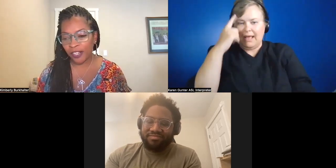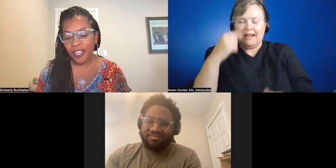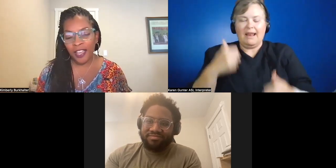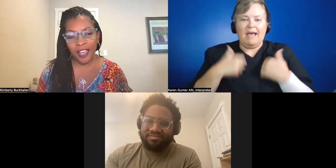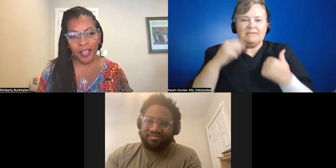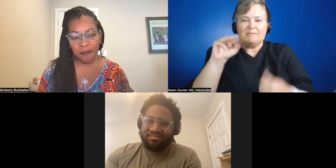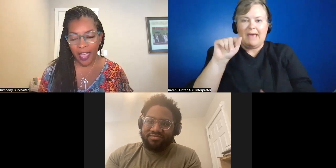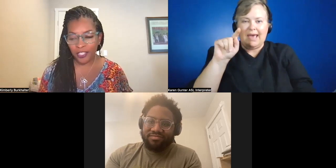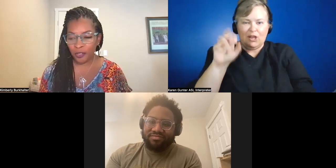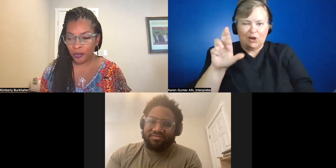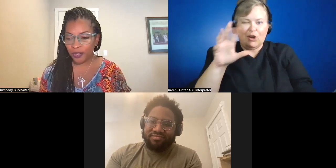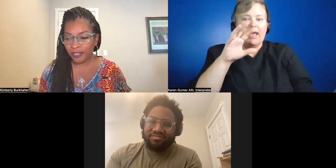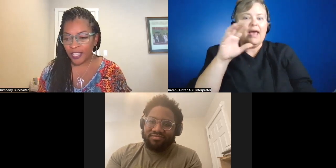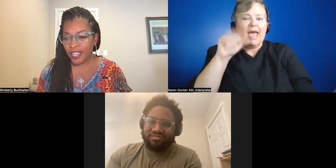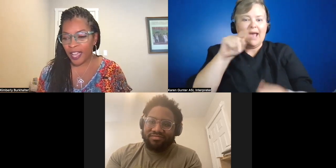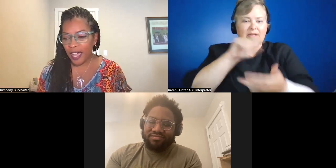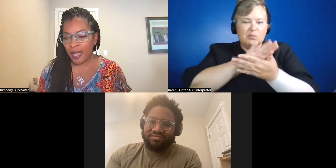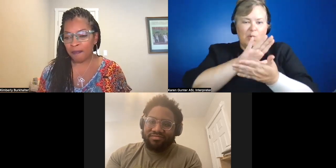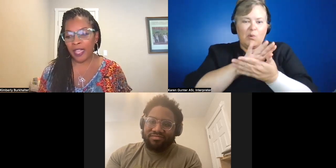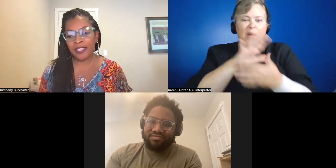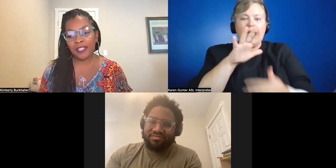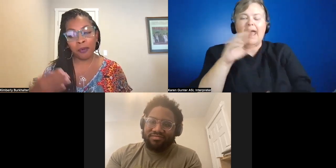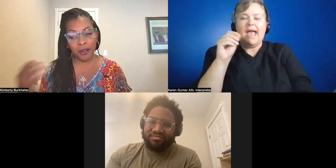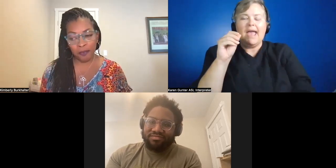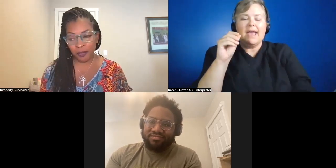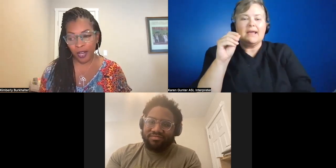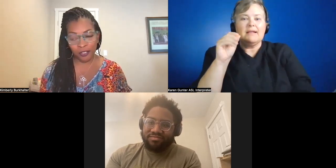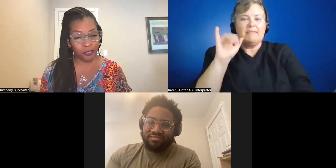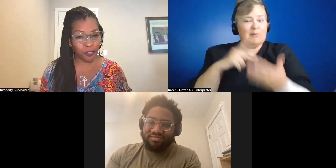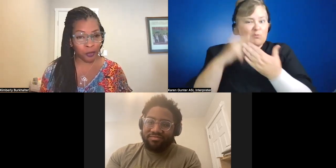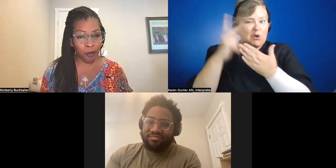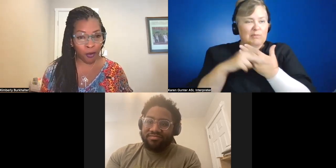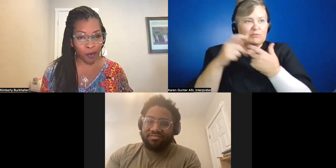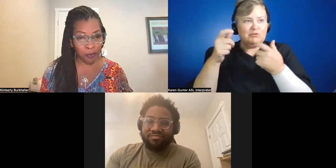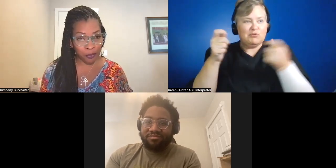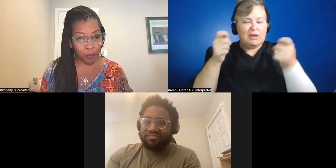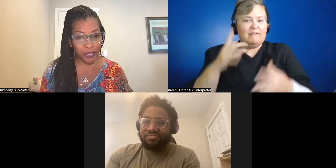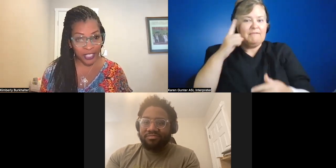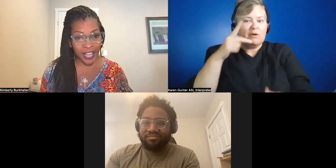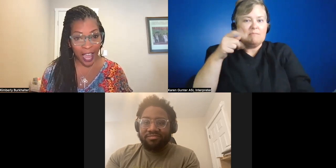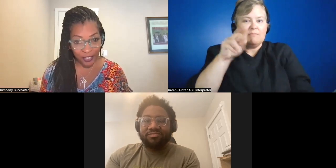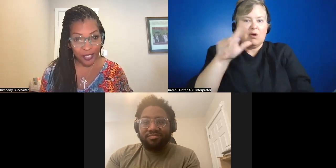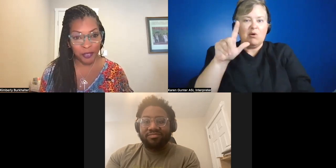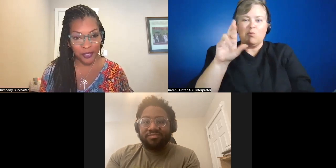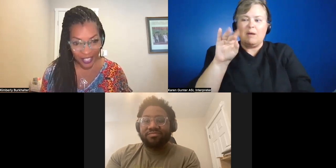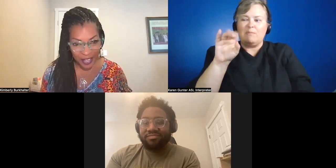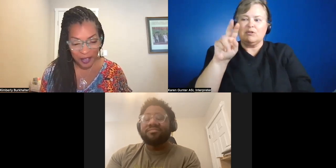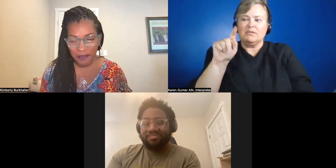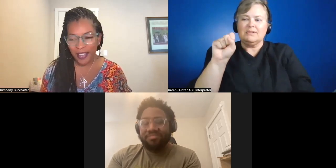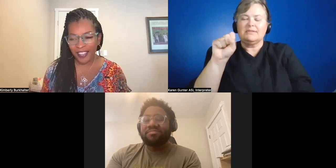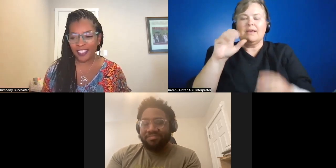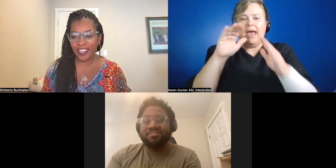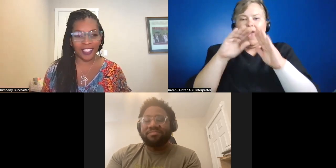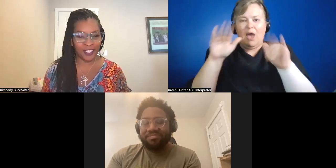Matter at School, is the program director for the Paul Robeson House